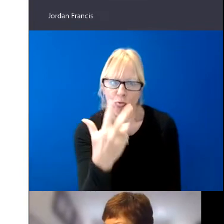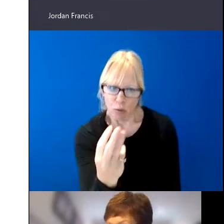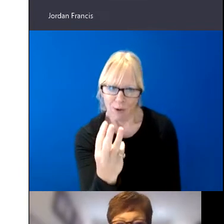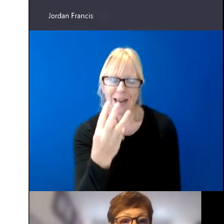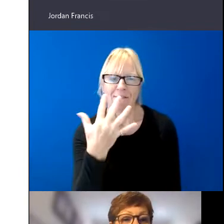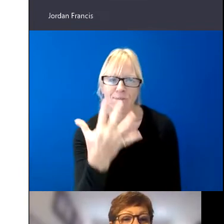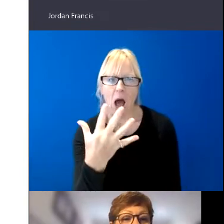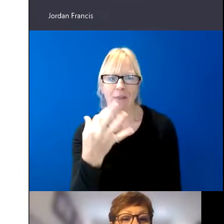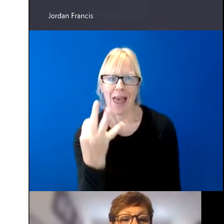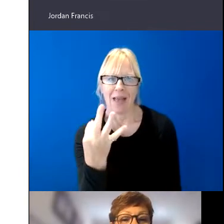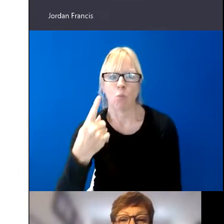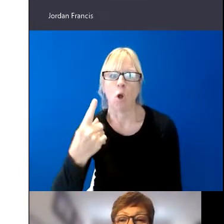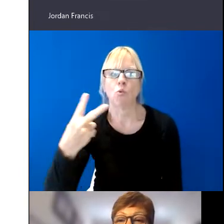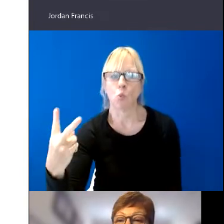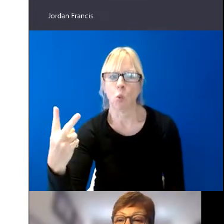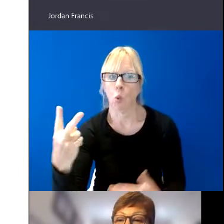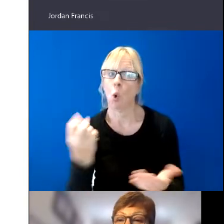43635812.